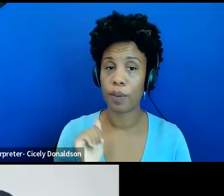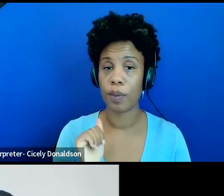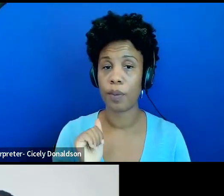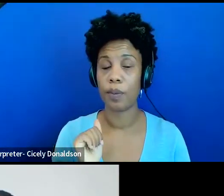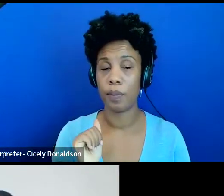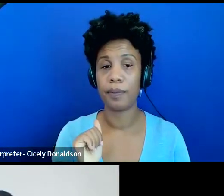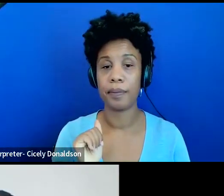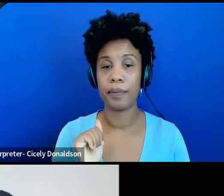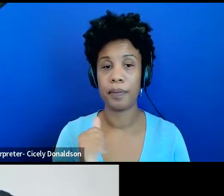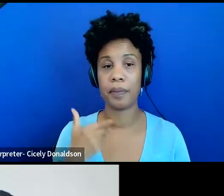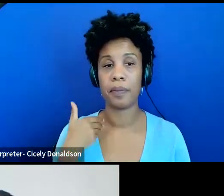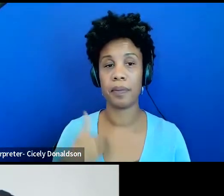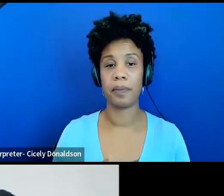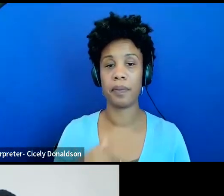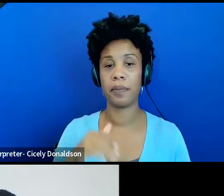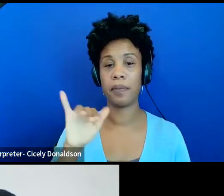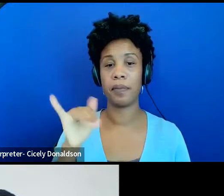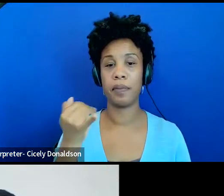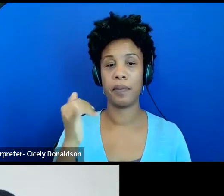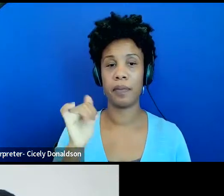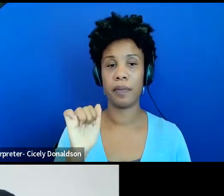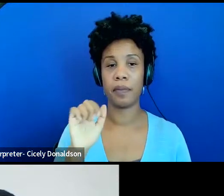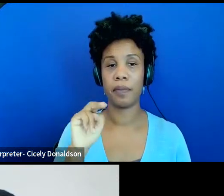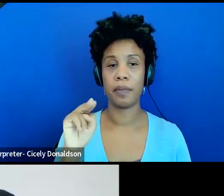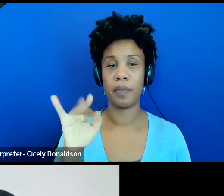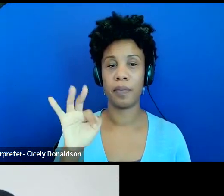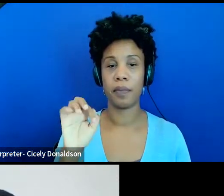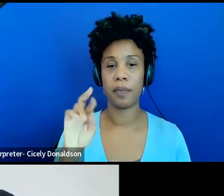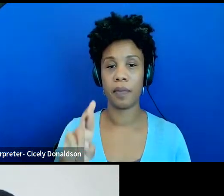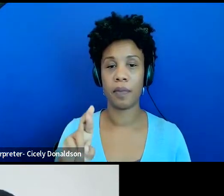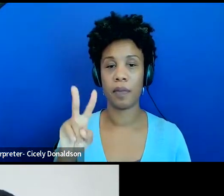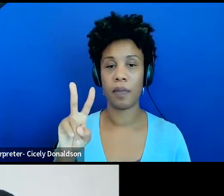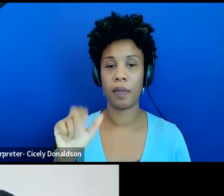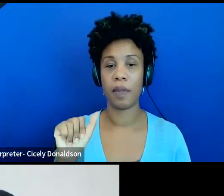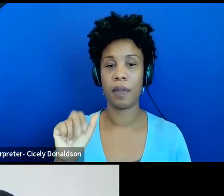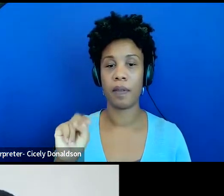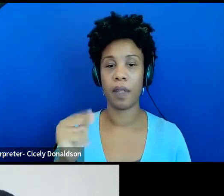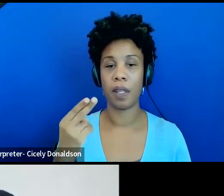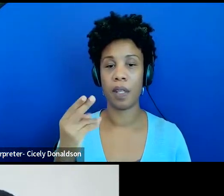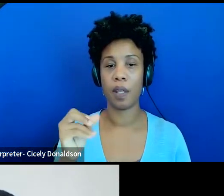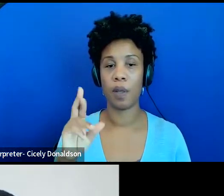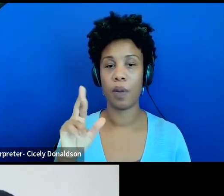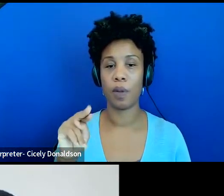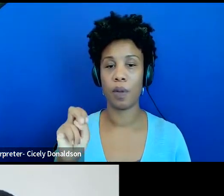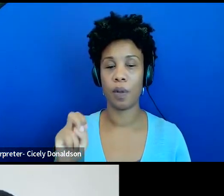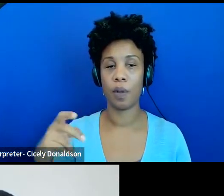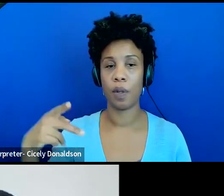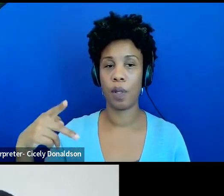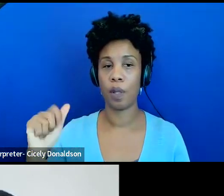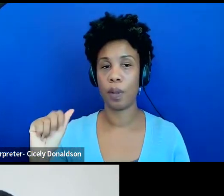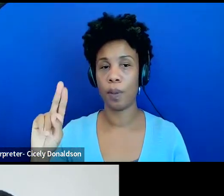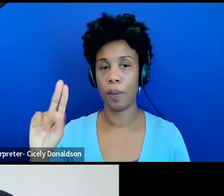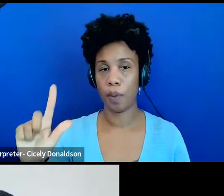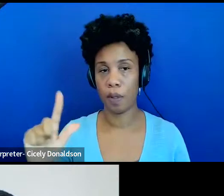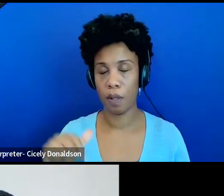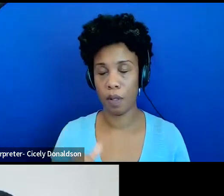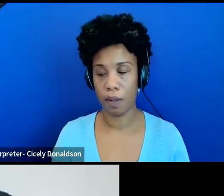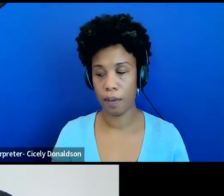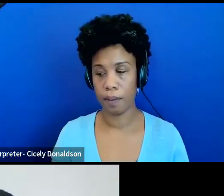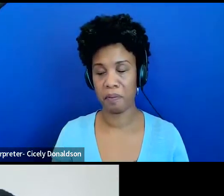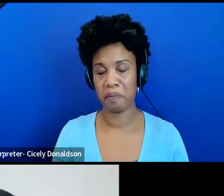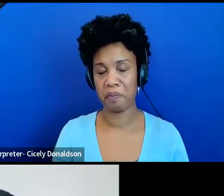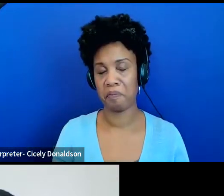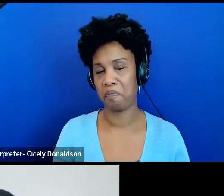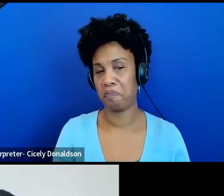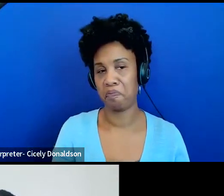I am Jennifer Van Horn Paul, and just want to mention that some of the pharmacies